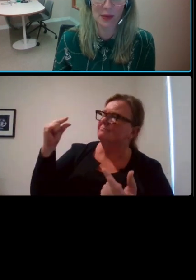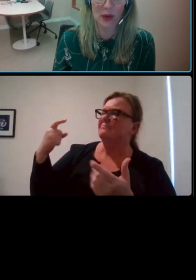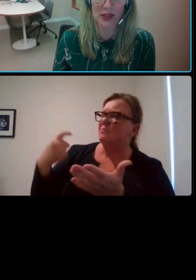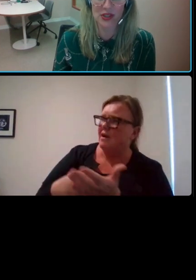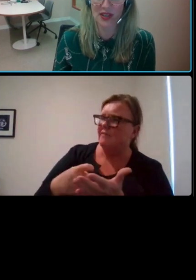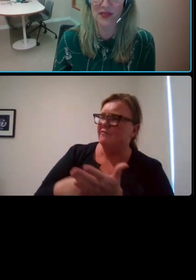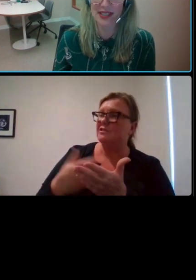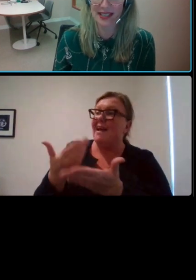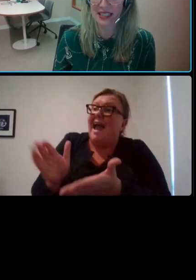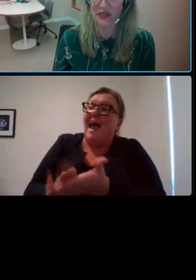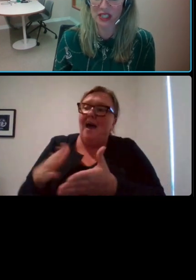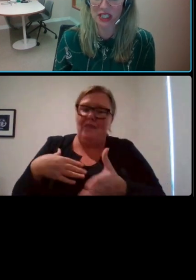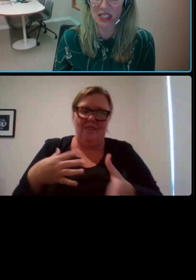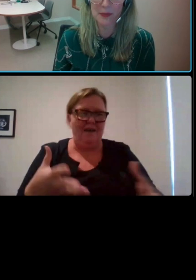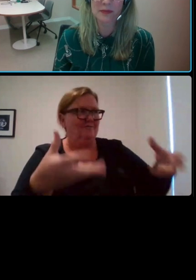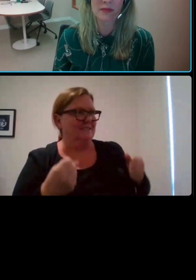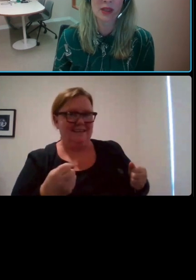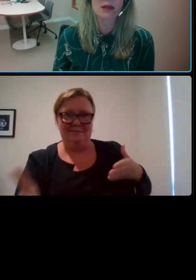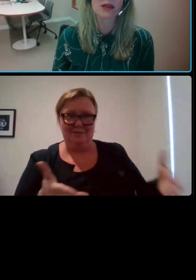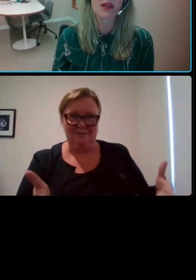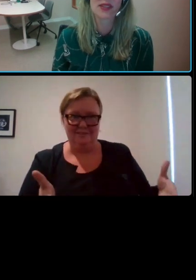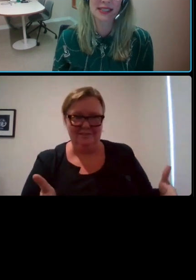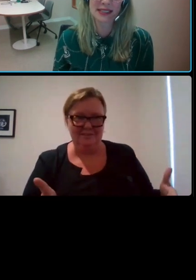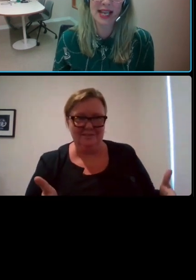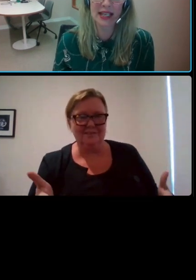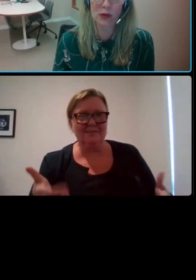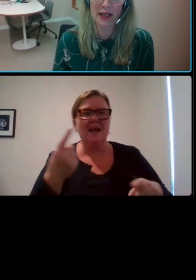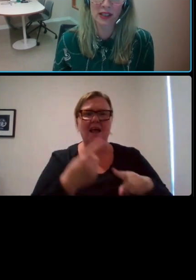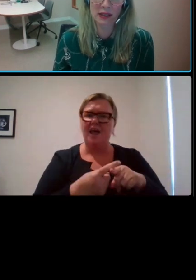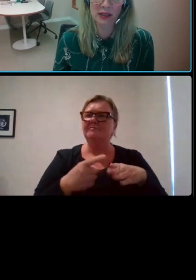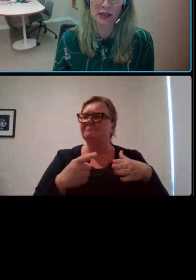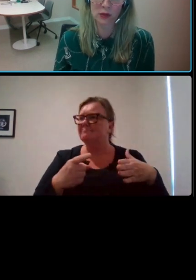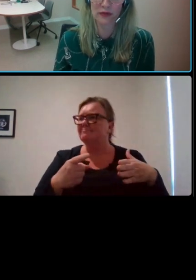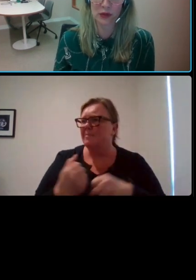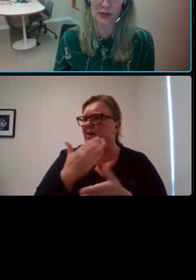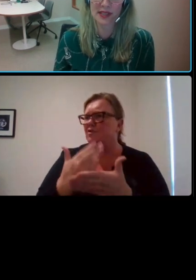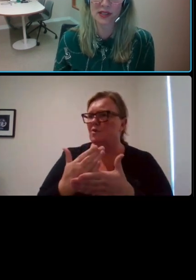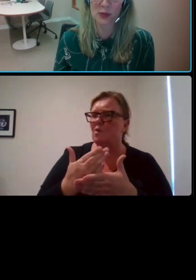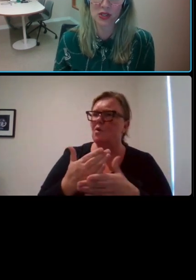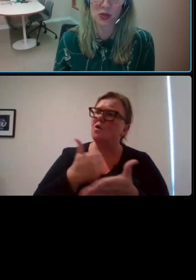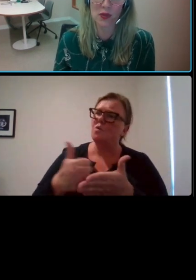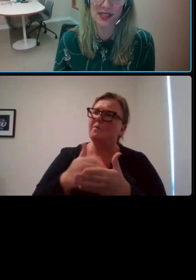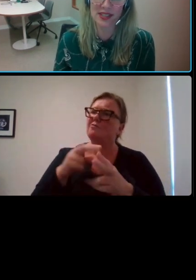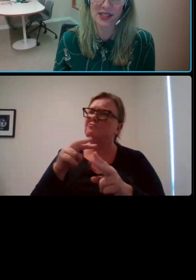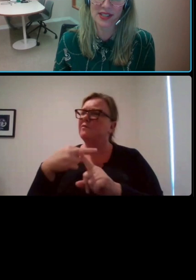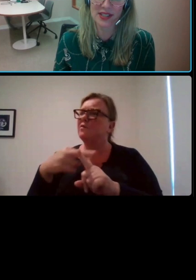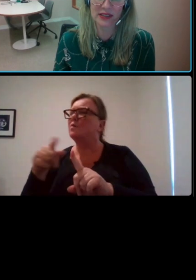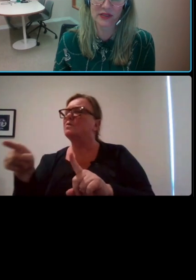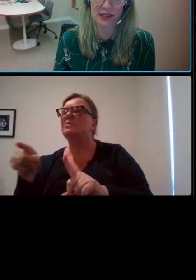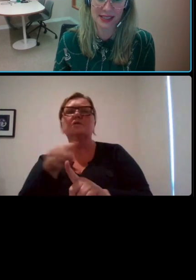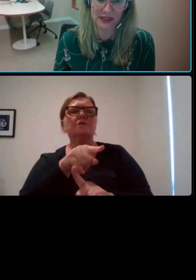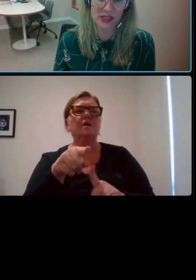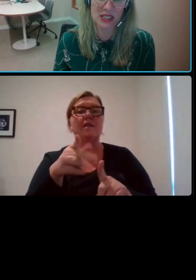regarding the manner by which services are delivered to them, facilitating regular clinical reviews to ensure that